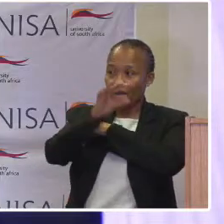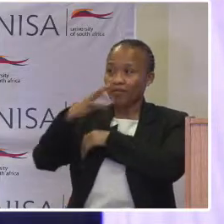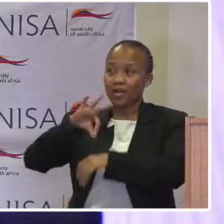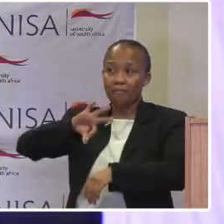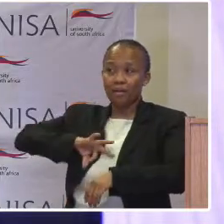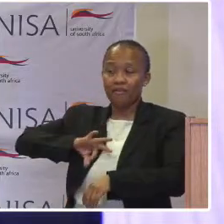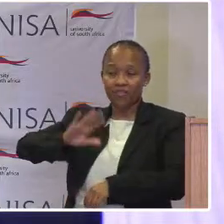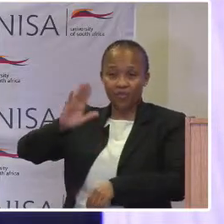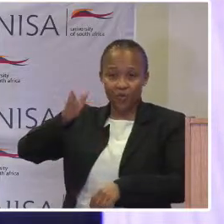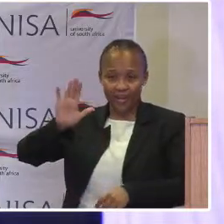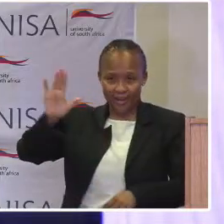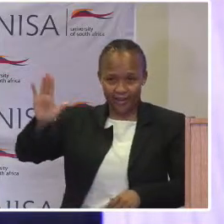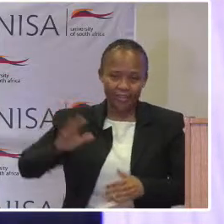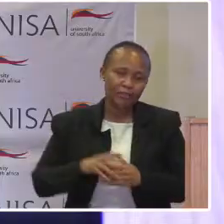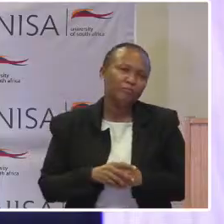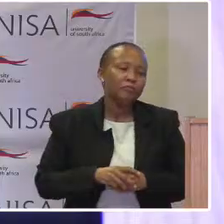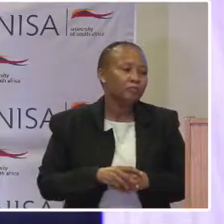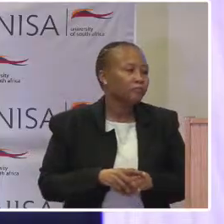that this